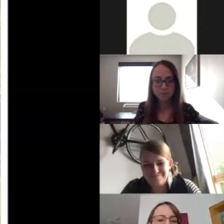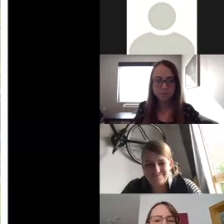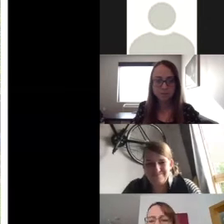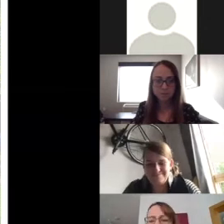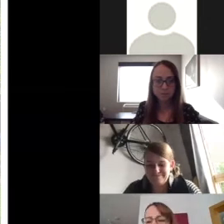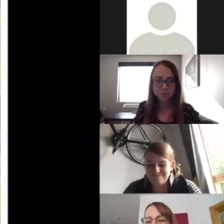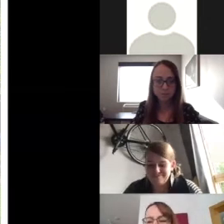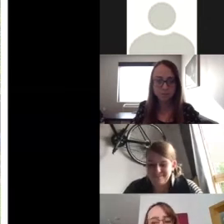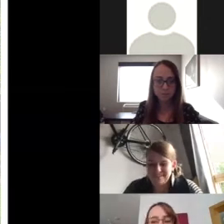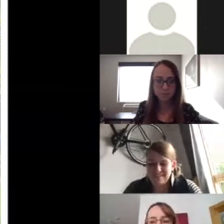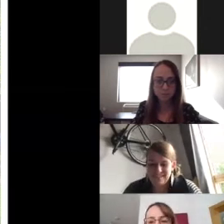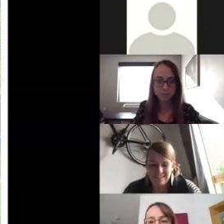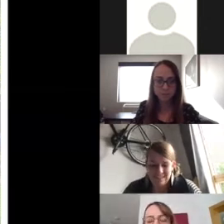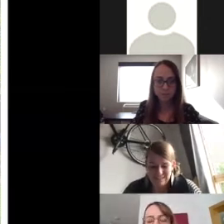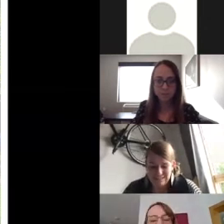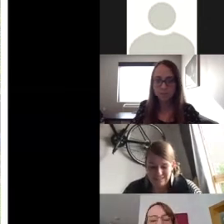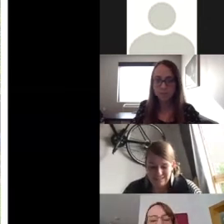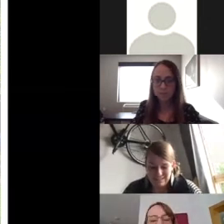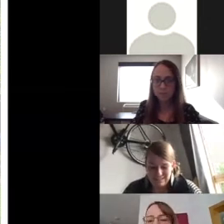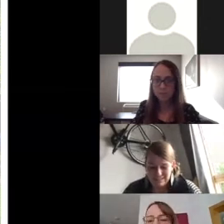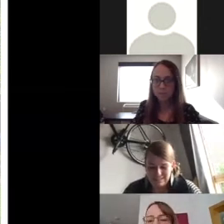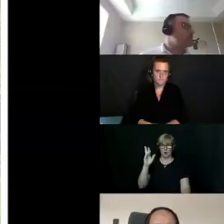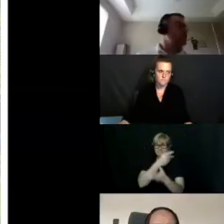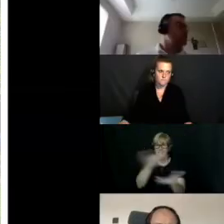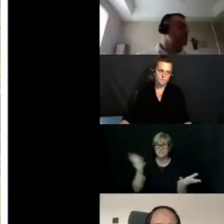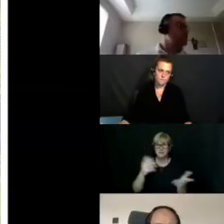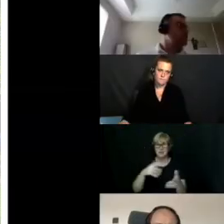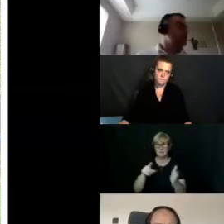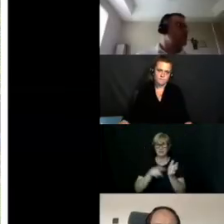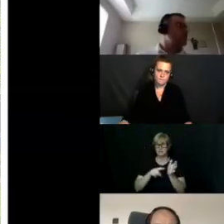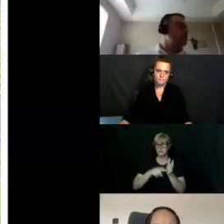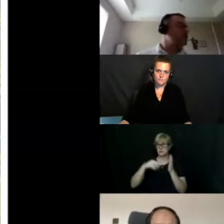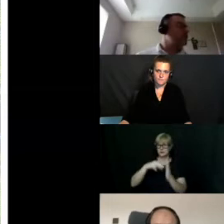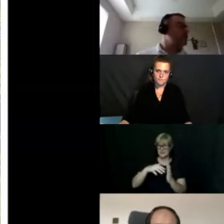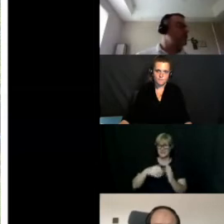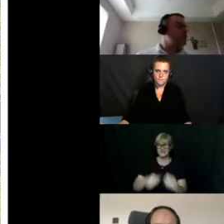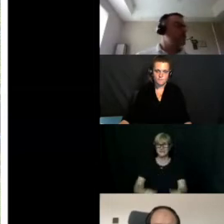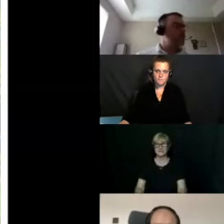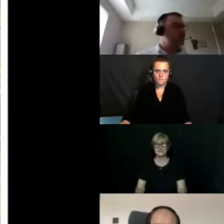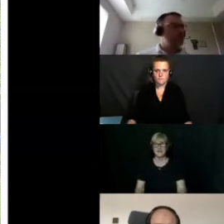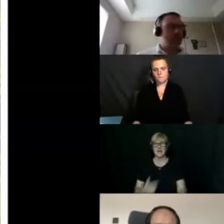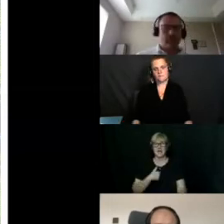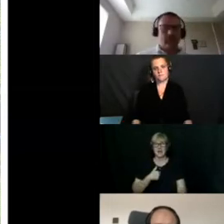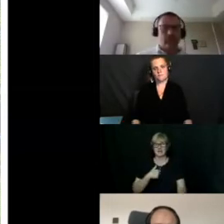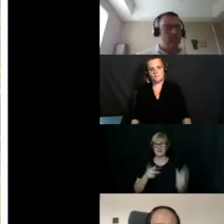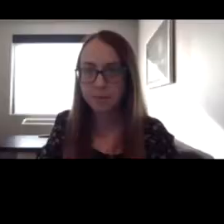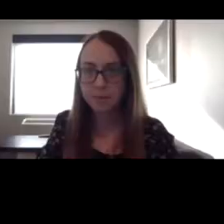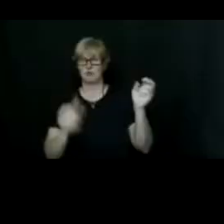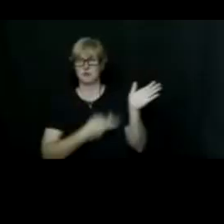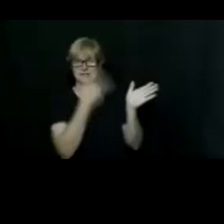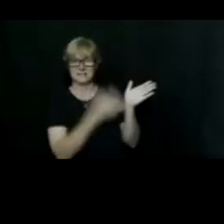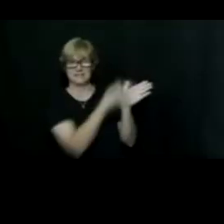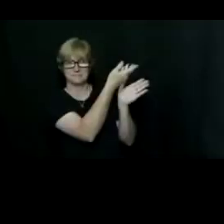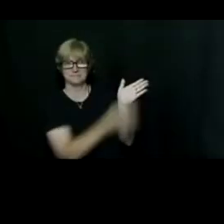I'm going to today be presenting to you a study in which I investigated how fine motor skills and finger gnosis